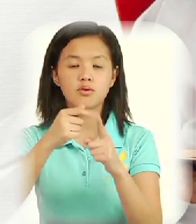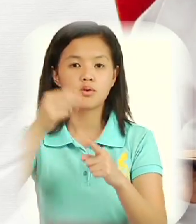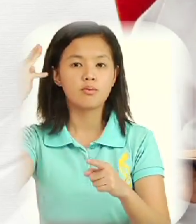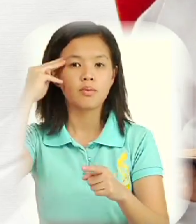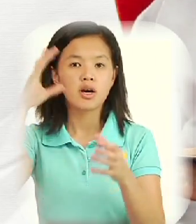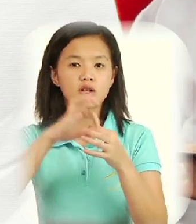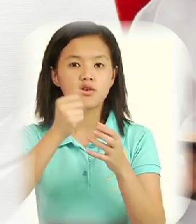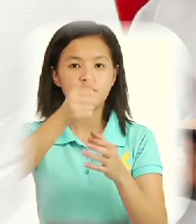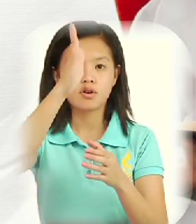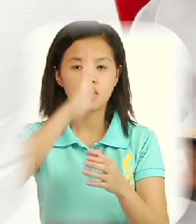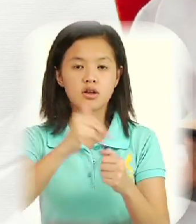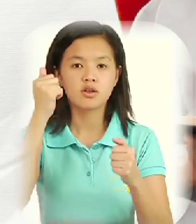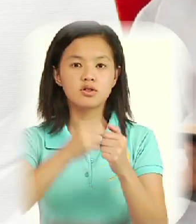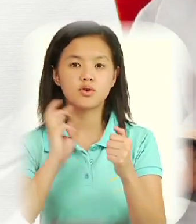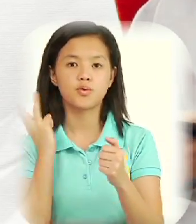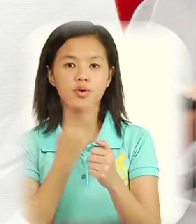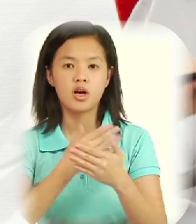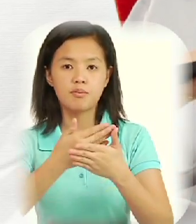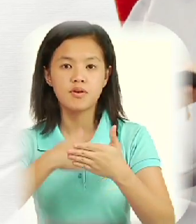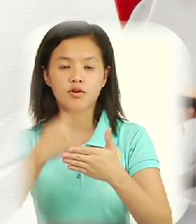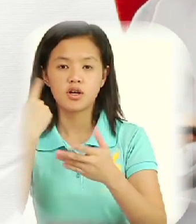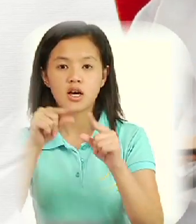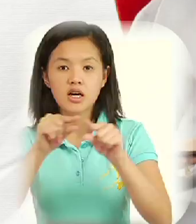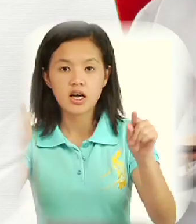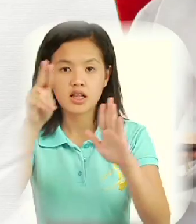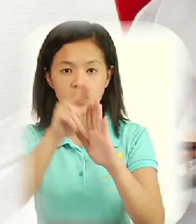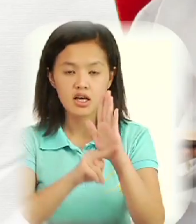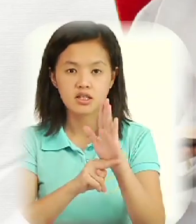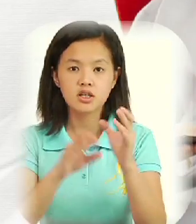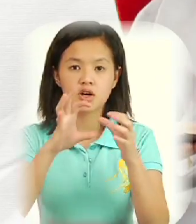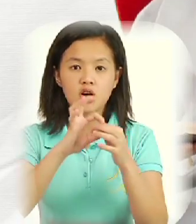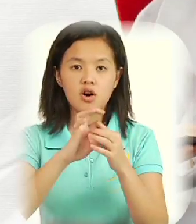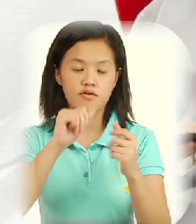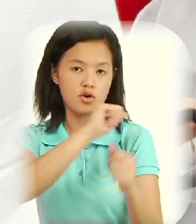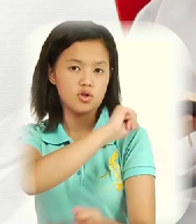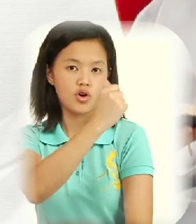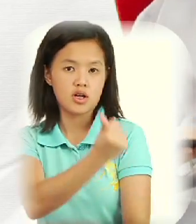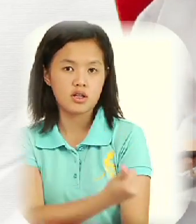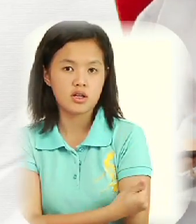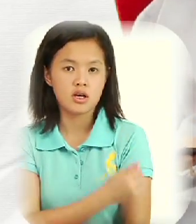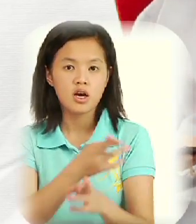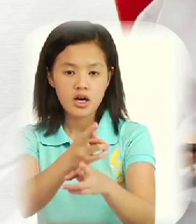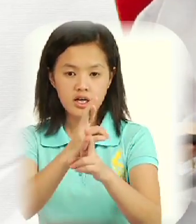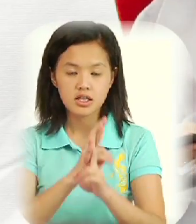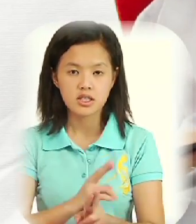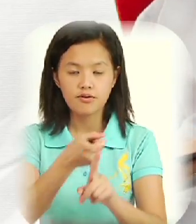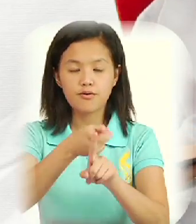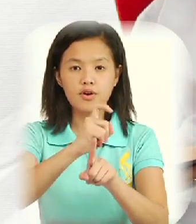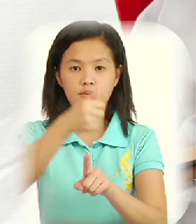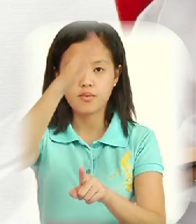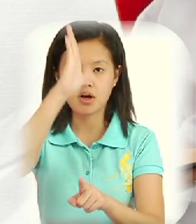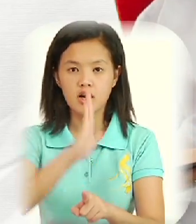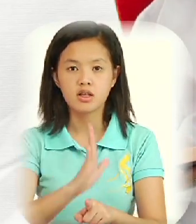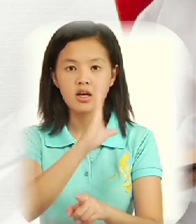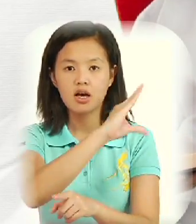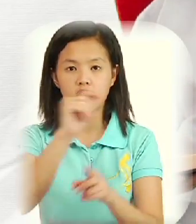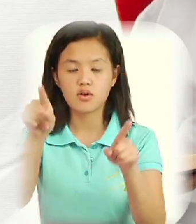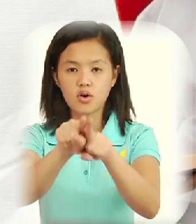God? So we are before the greatness of authority received from